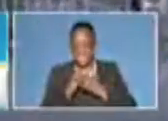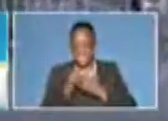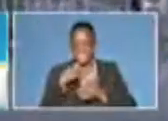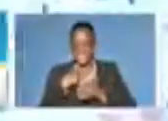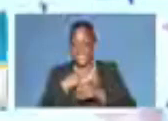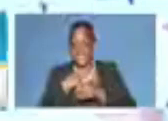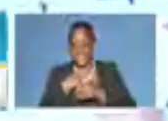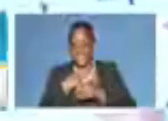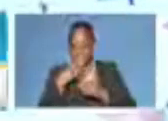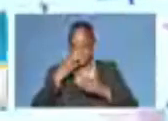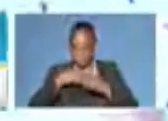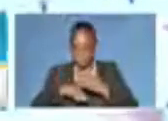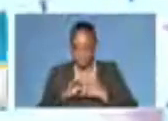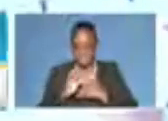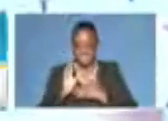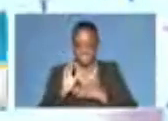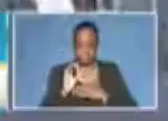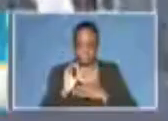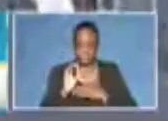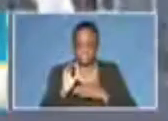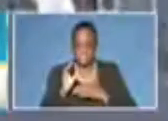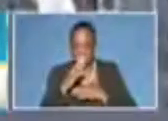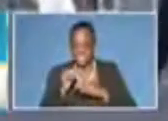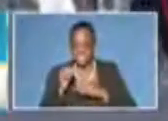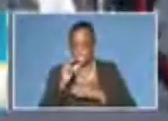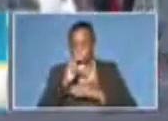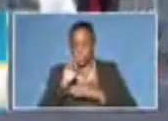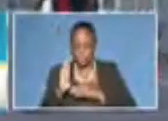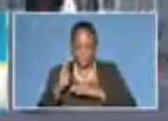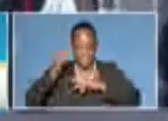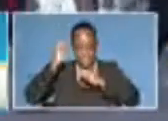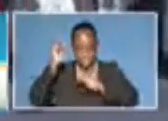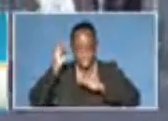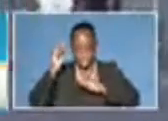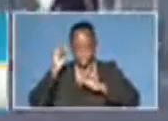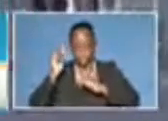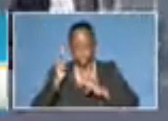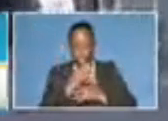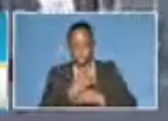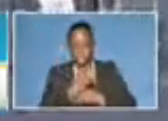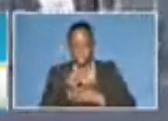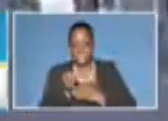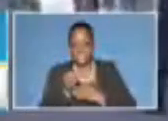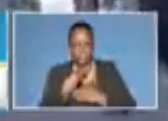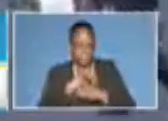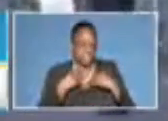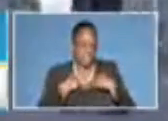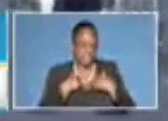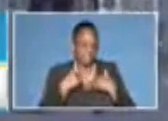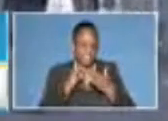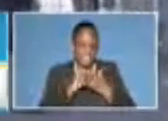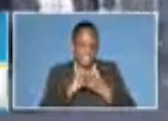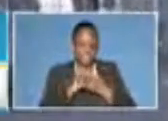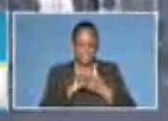Bahamas, back to Bay, as they would say. Right. Goombay exudes junkanoo and a party feel, and that's just it, what we have in the back of us, a